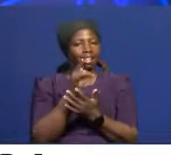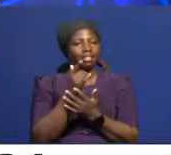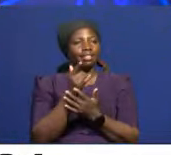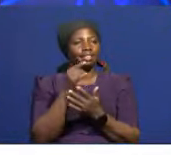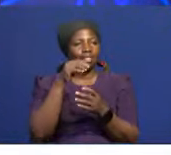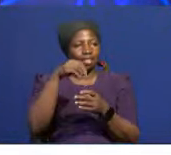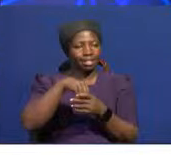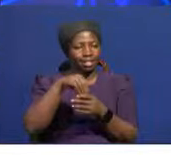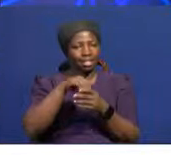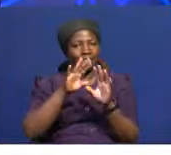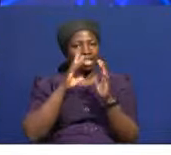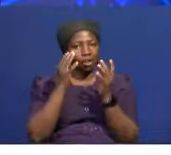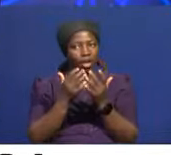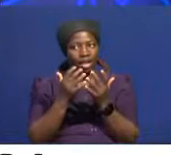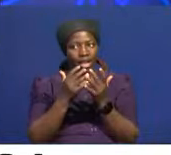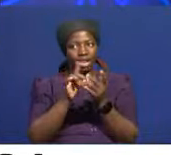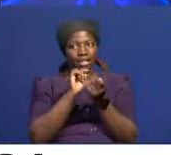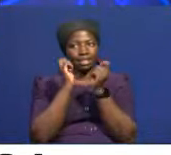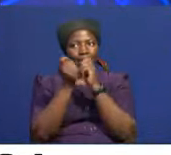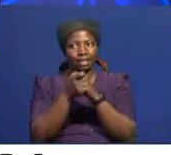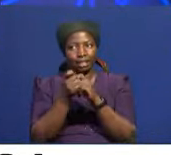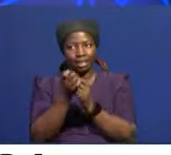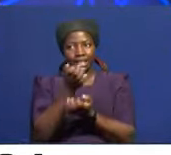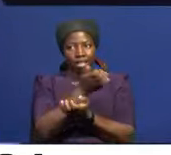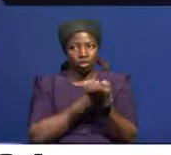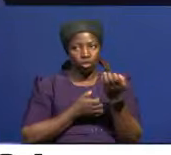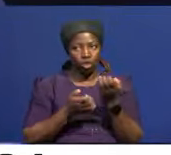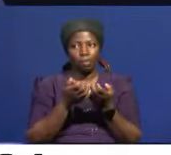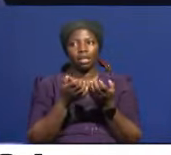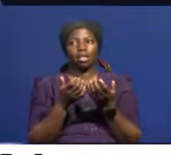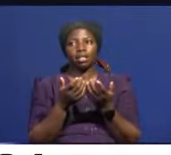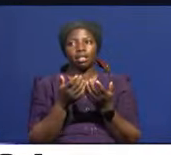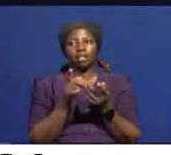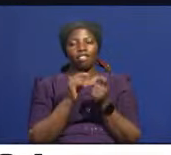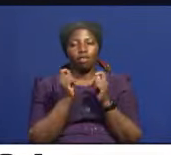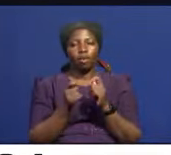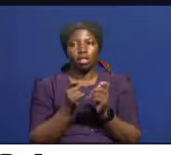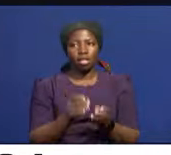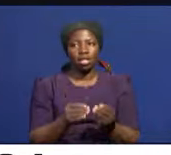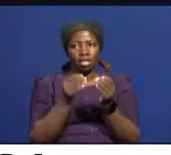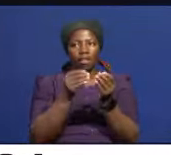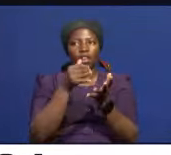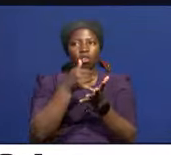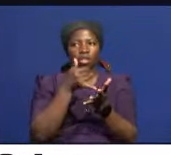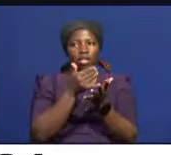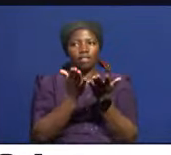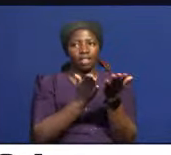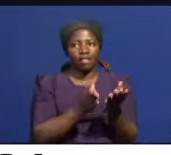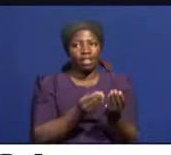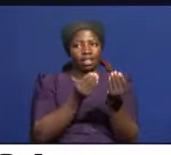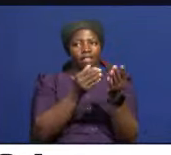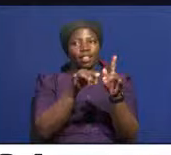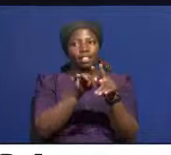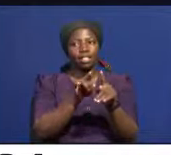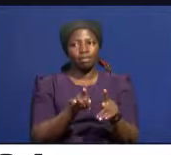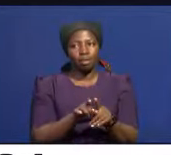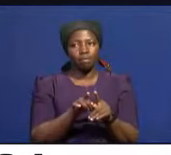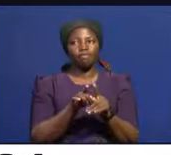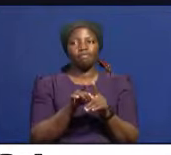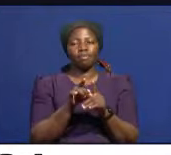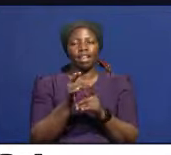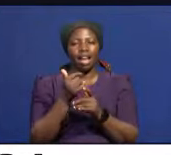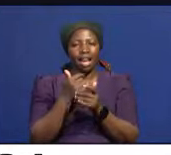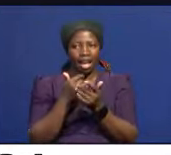transforming economic activities by facilitating inclusive service delivery, as well as interventions like mobile